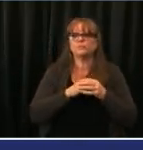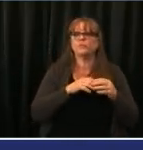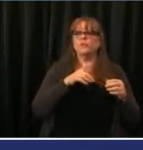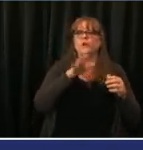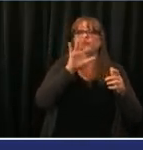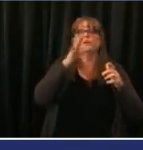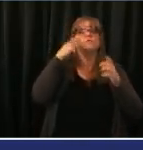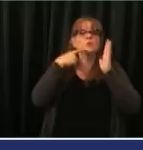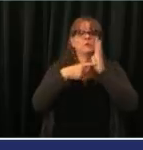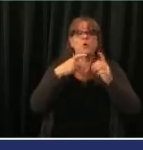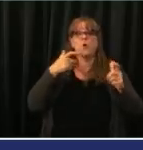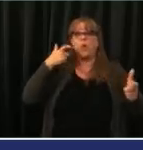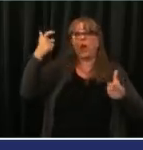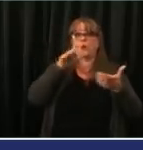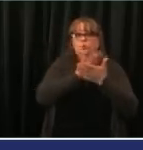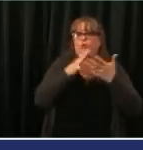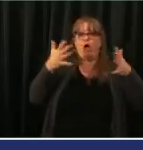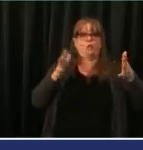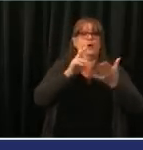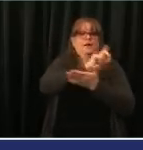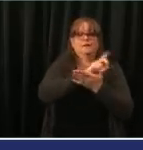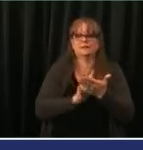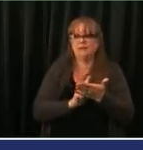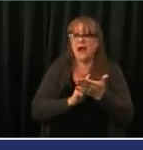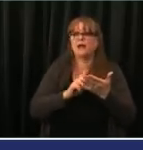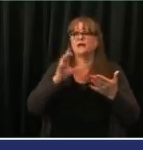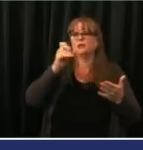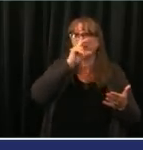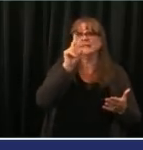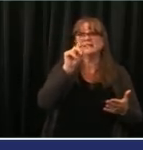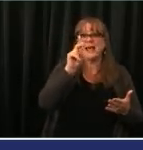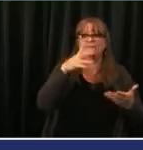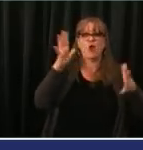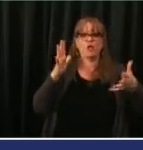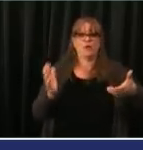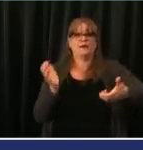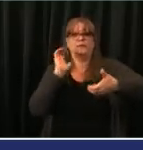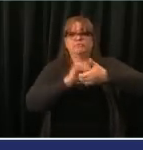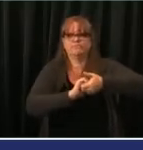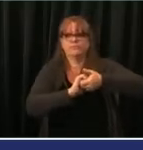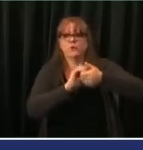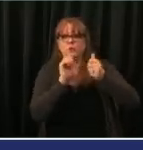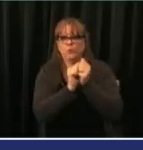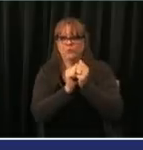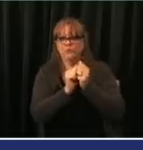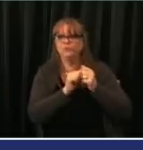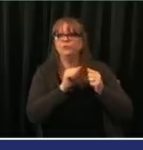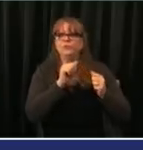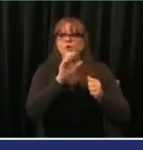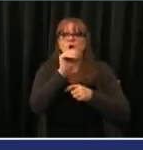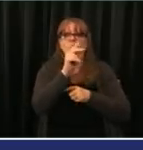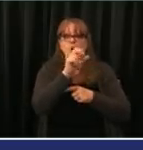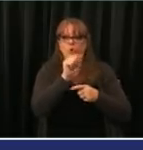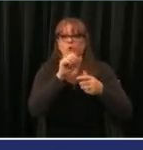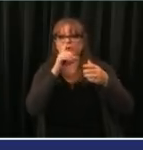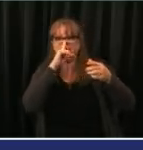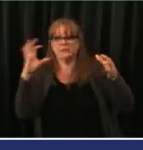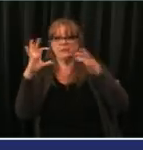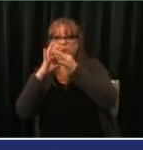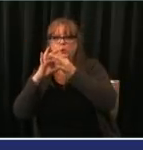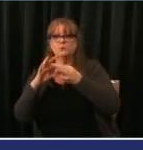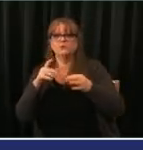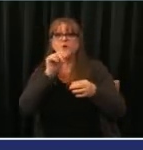formed a relationship with Children's Hospital. We know that the Aurora Public Schools are working with Kaiser Permanente, Centura, and Salud to get their